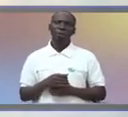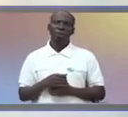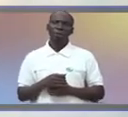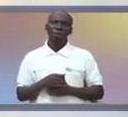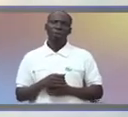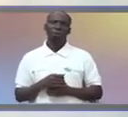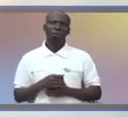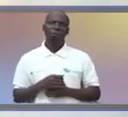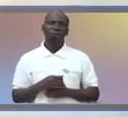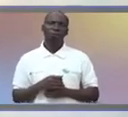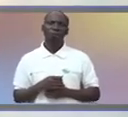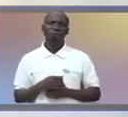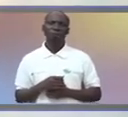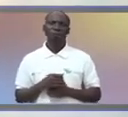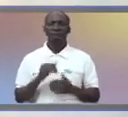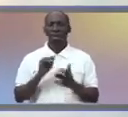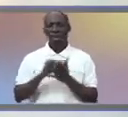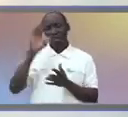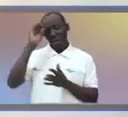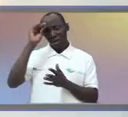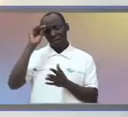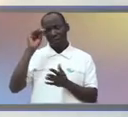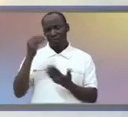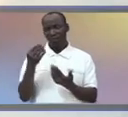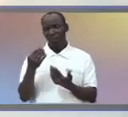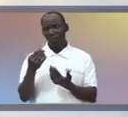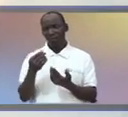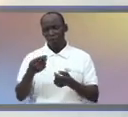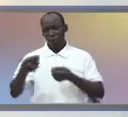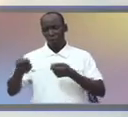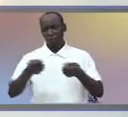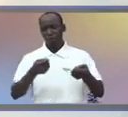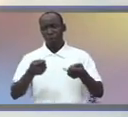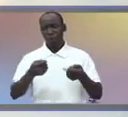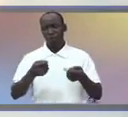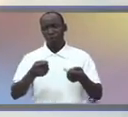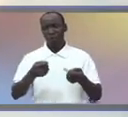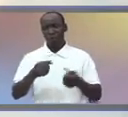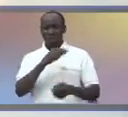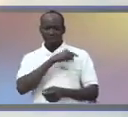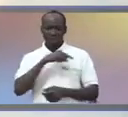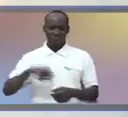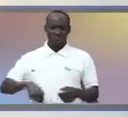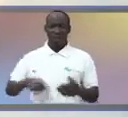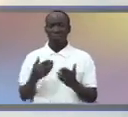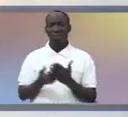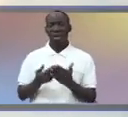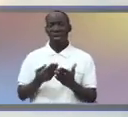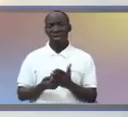ethiopiani ɛyɛ onipa titire paa ɔhwɛ ethiopia hema bi a na wɔfrɛ no kandake